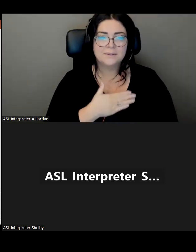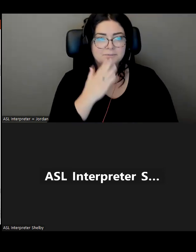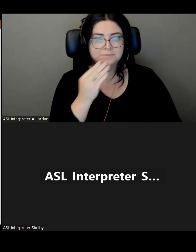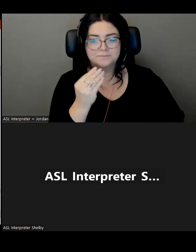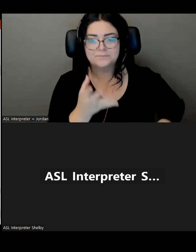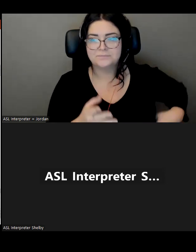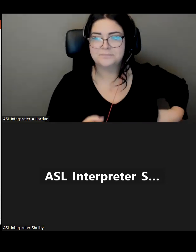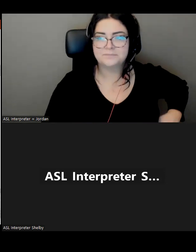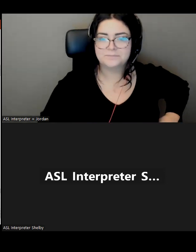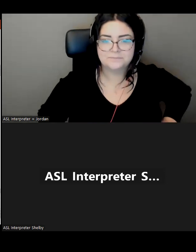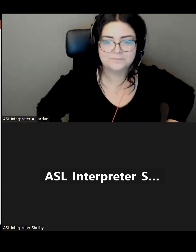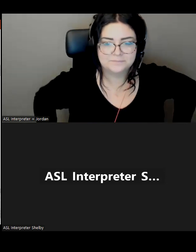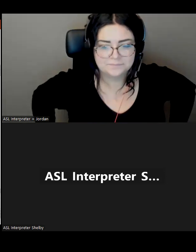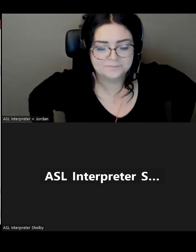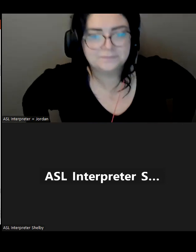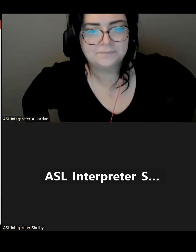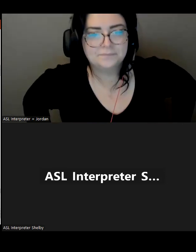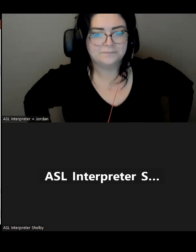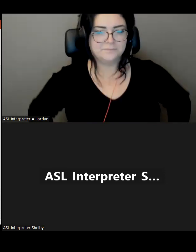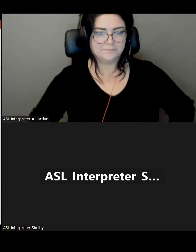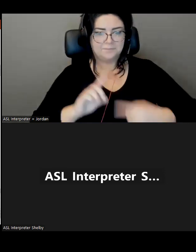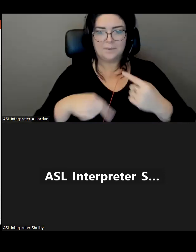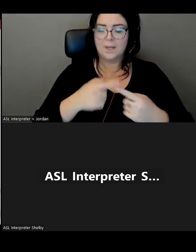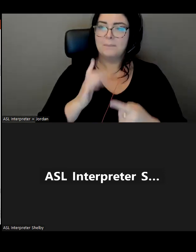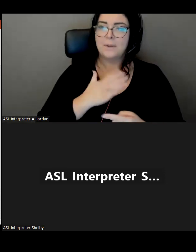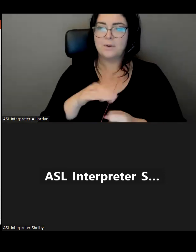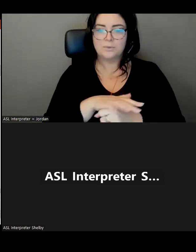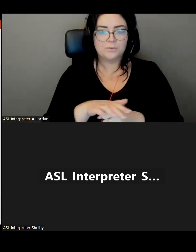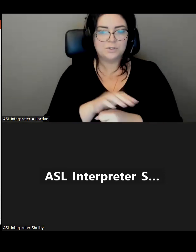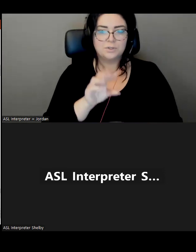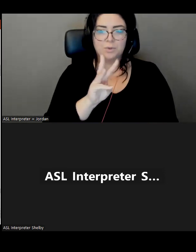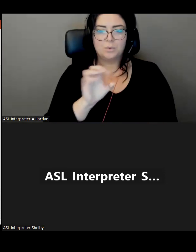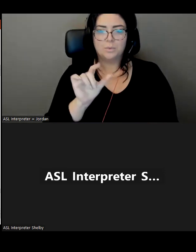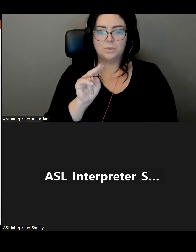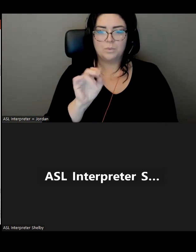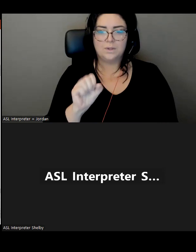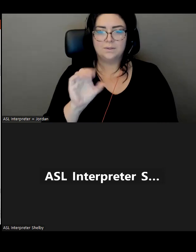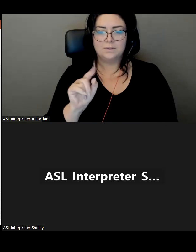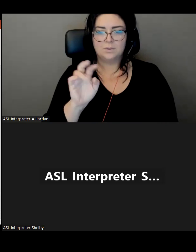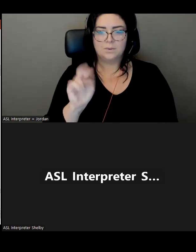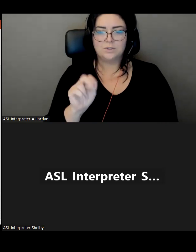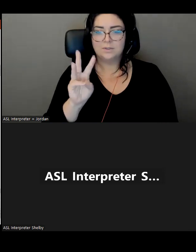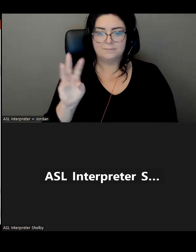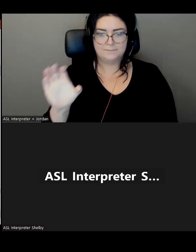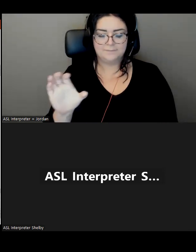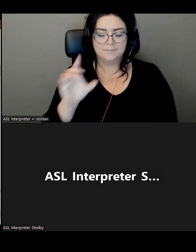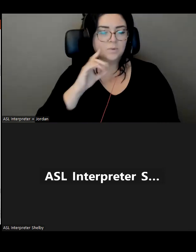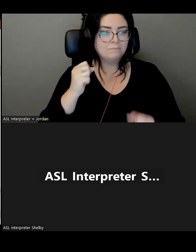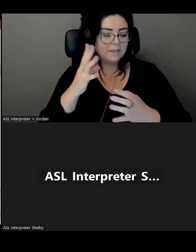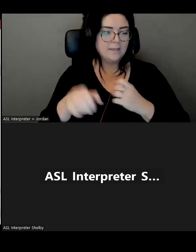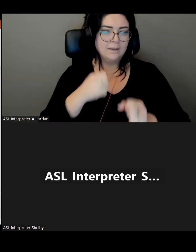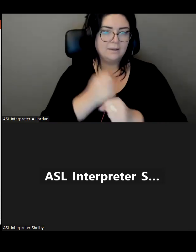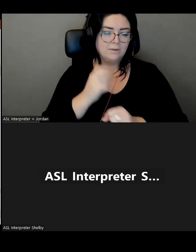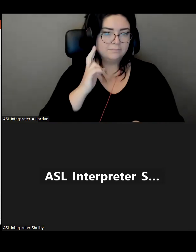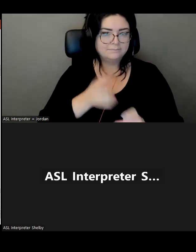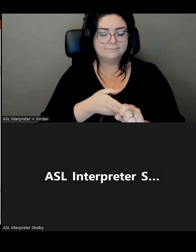about the regional wellness coalitions. Most of us have been involved with coalitions for a long time, and we